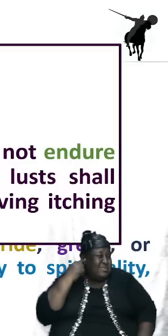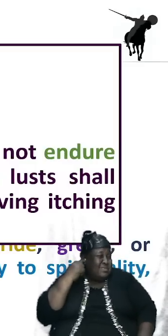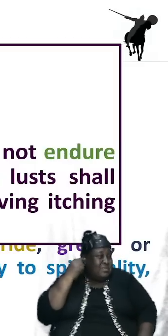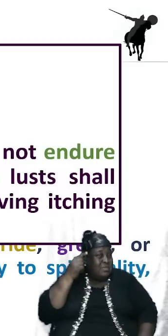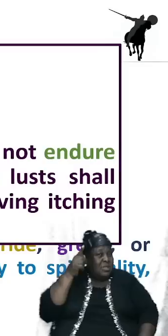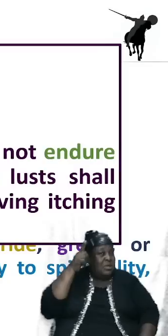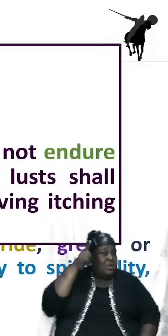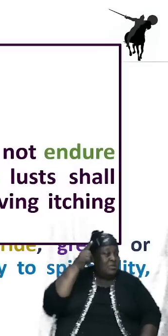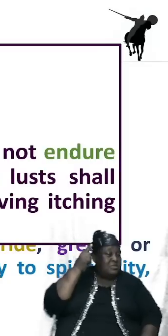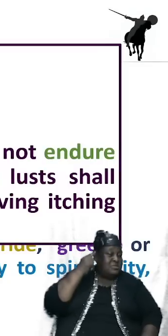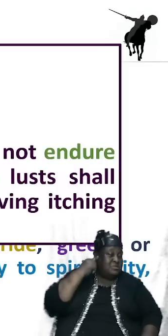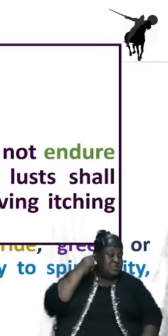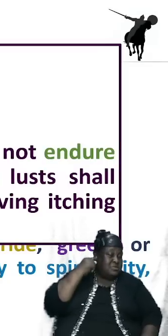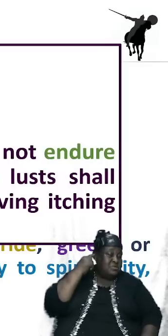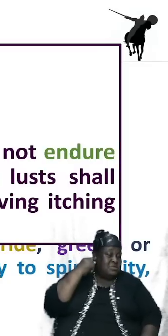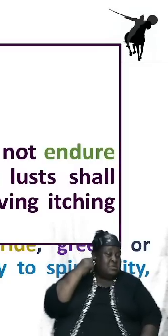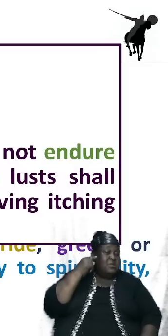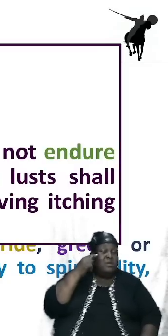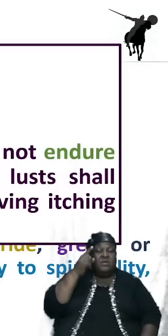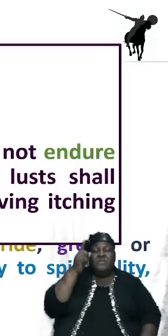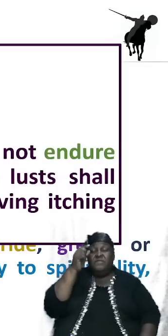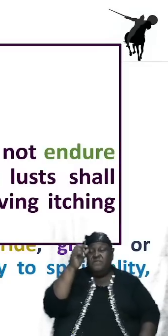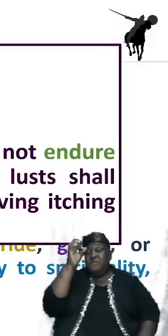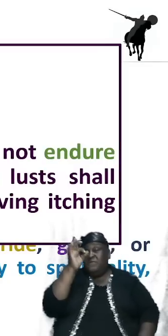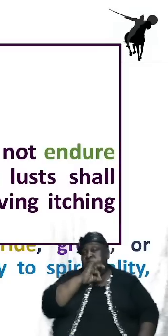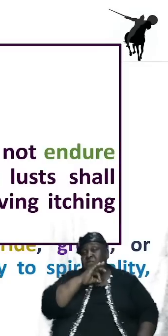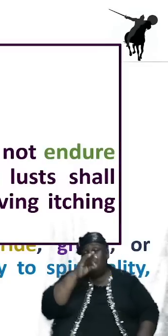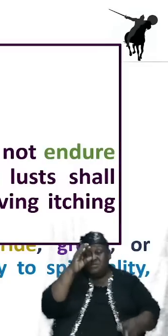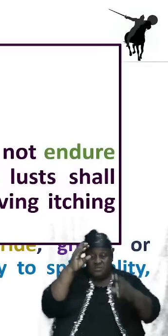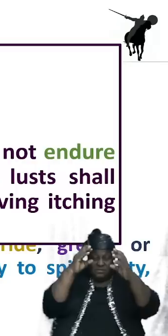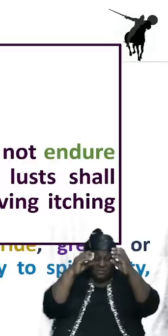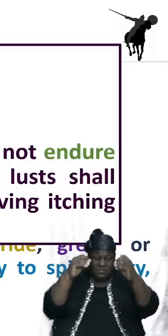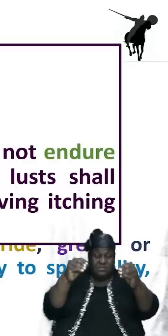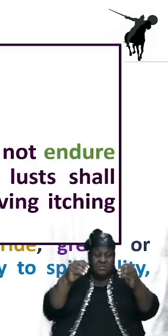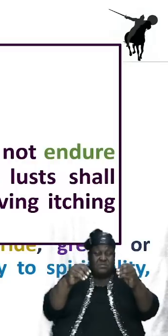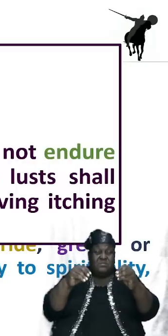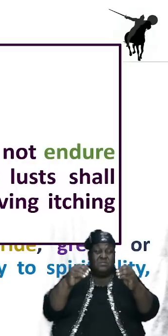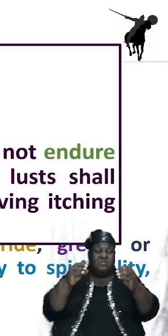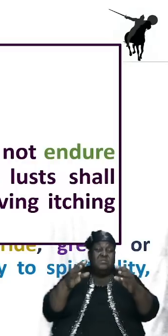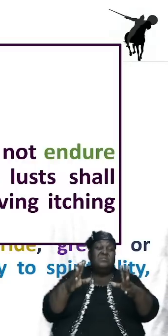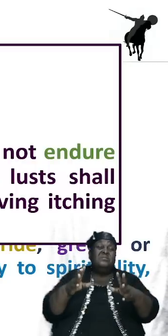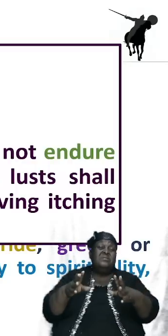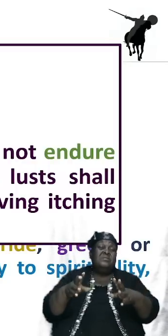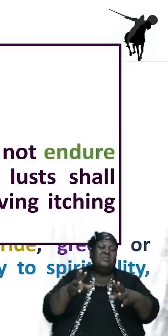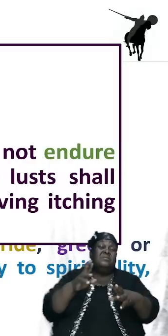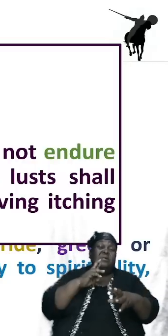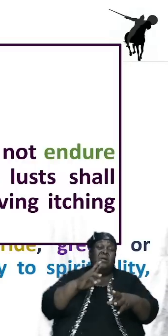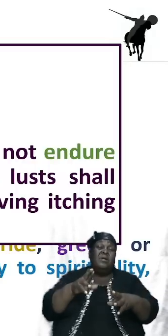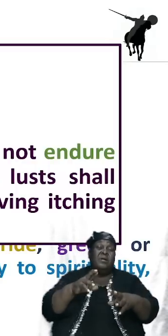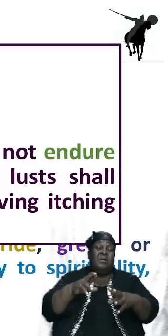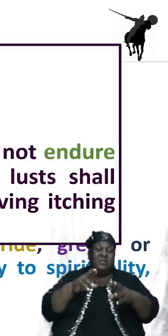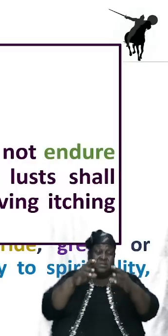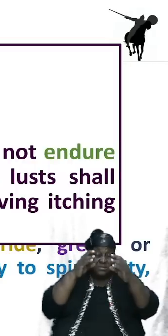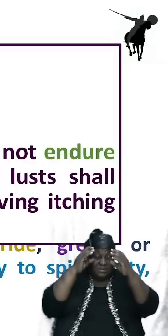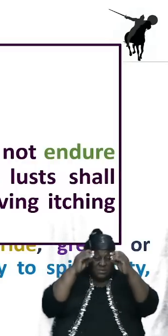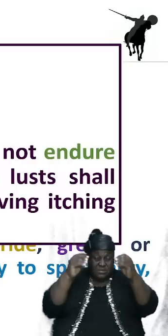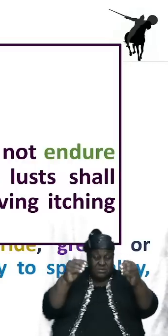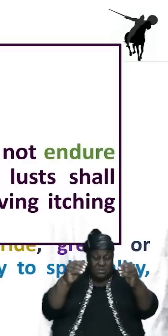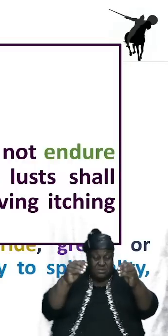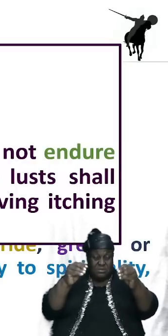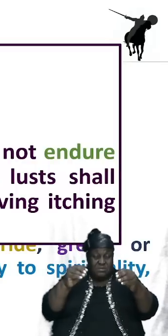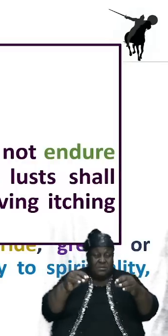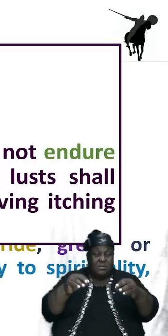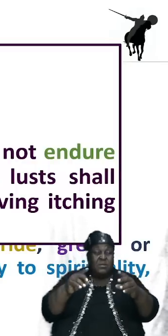So false teaching are people, or false teaching are teachings that go